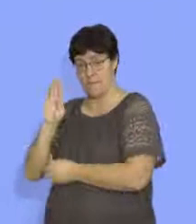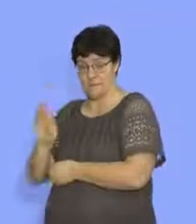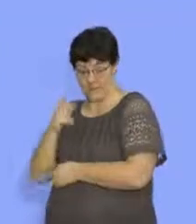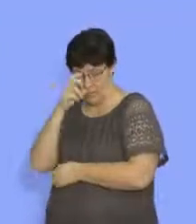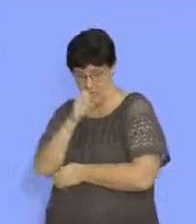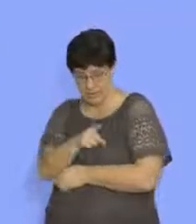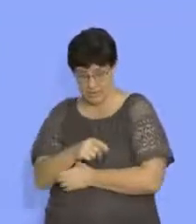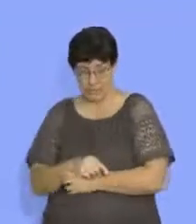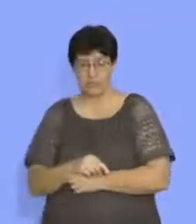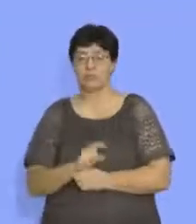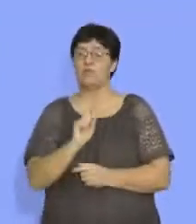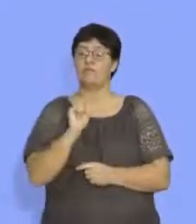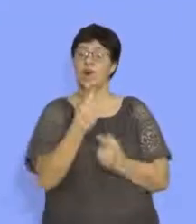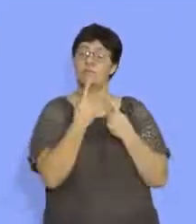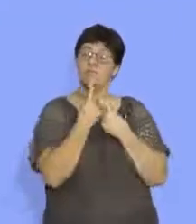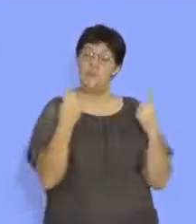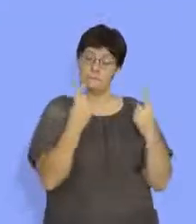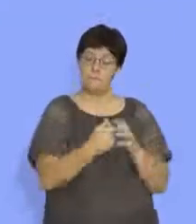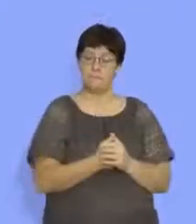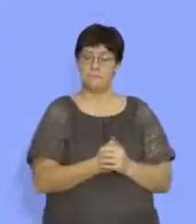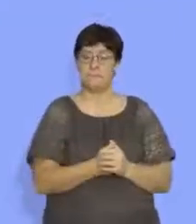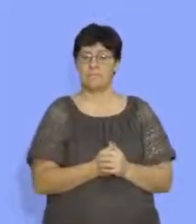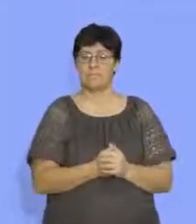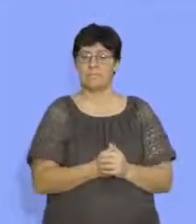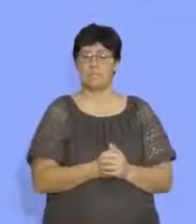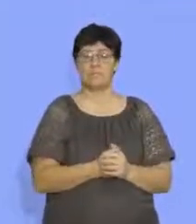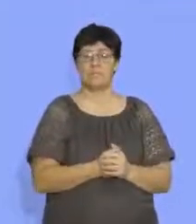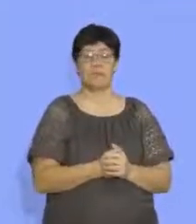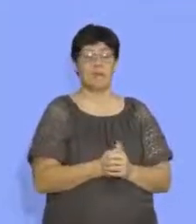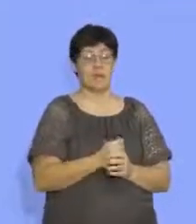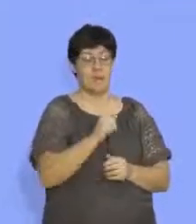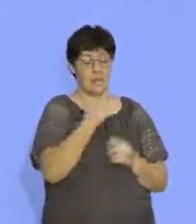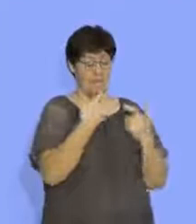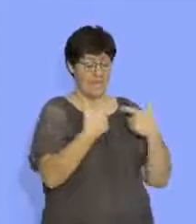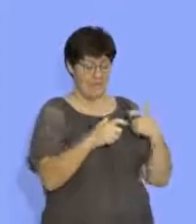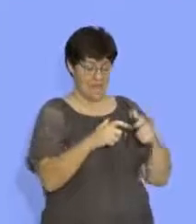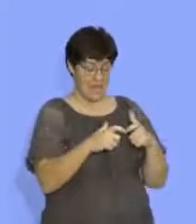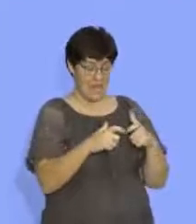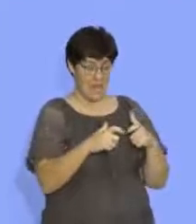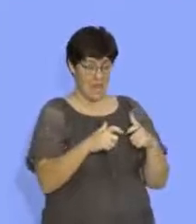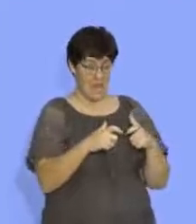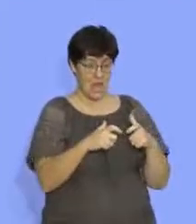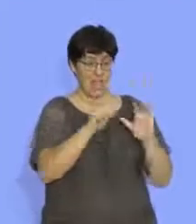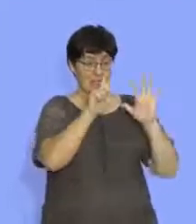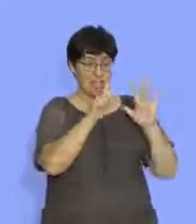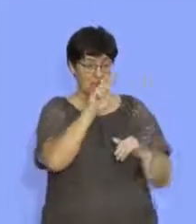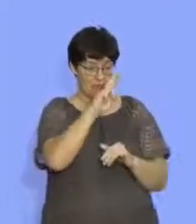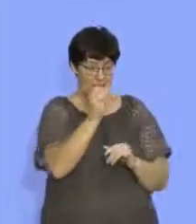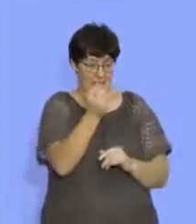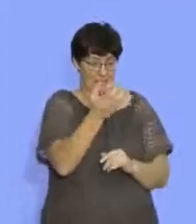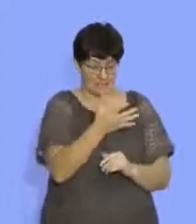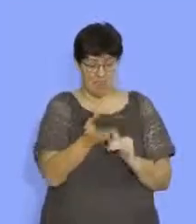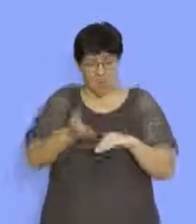right? That means the first statement, a pizza costs 7 Rand more than a burger. It means